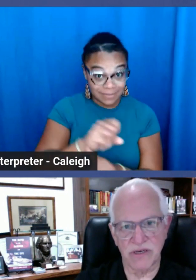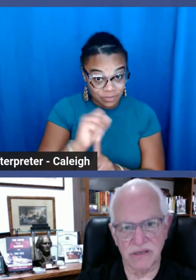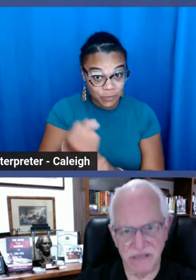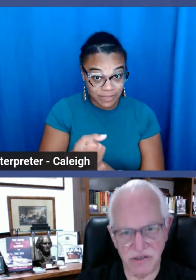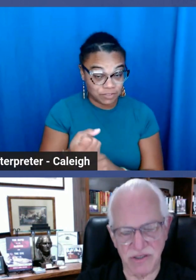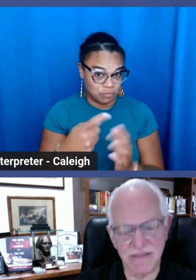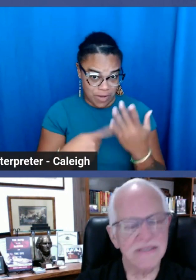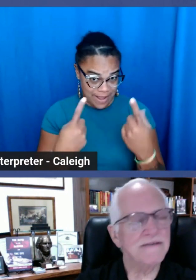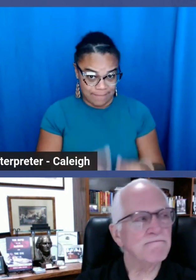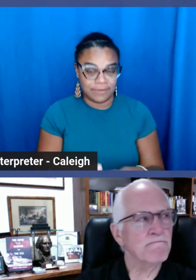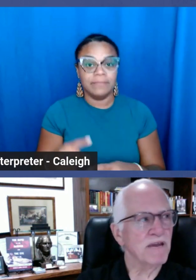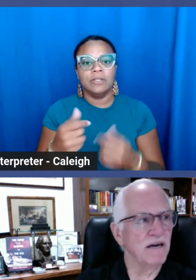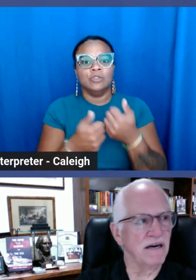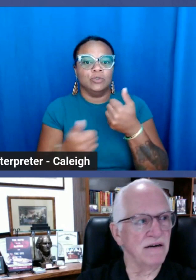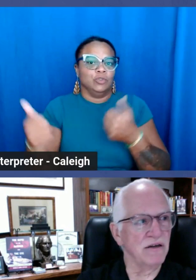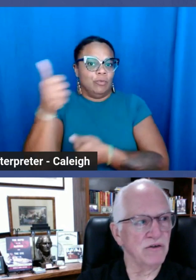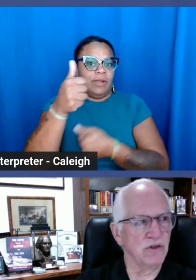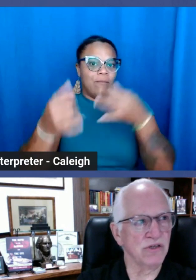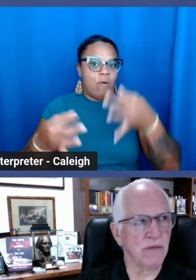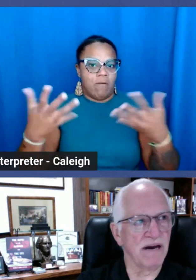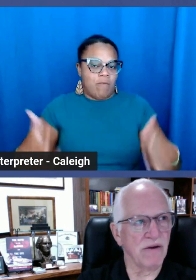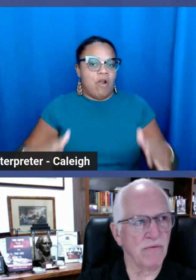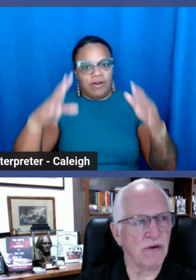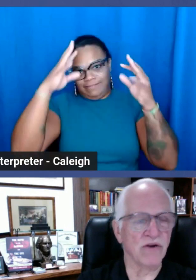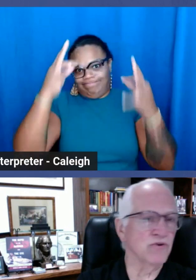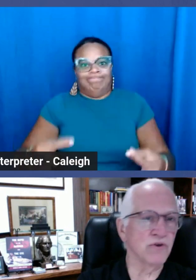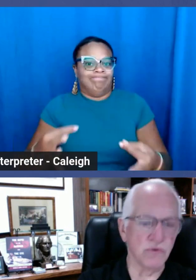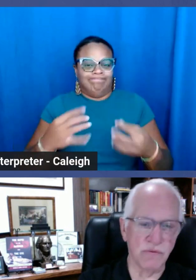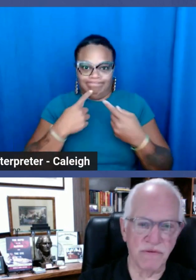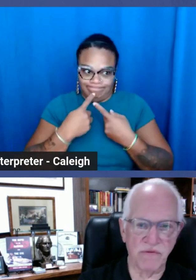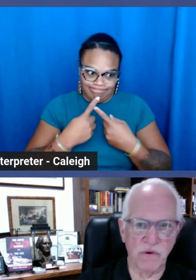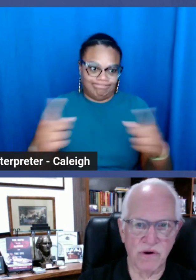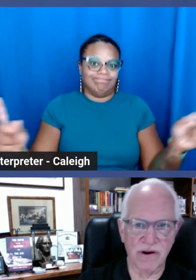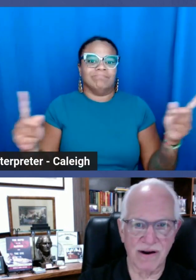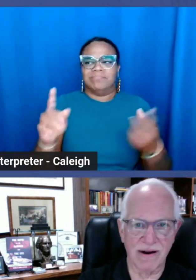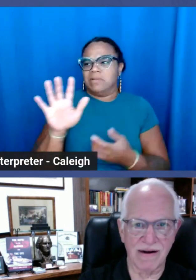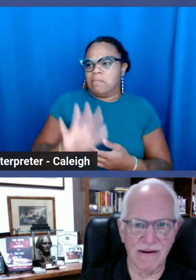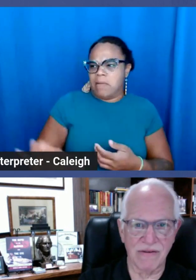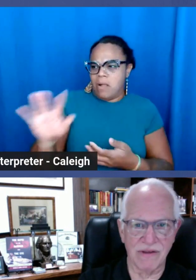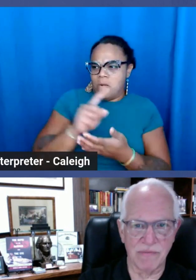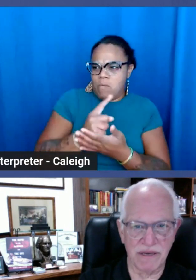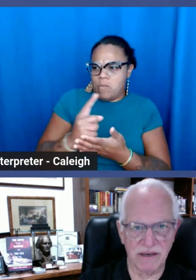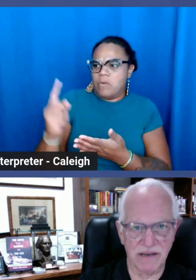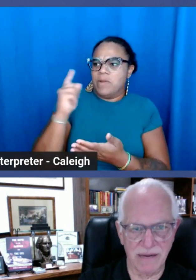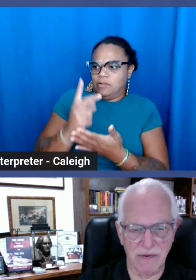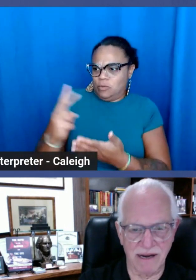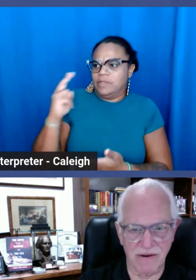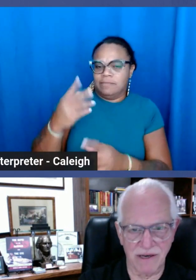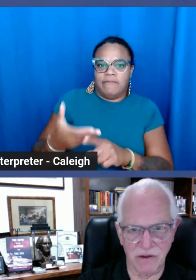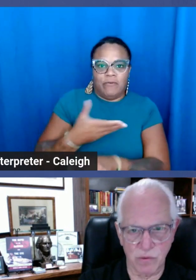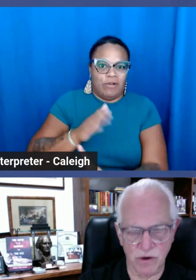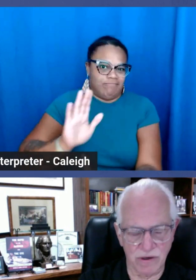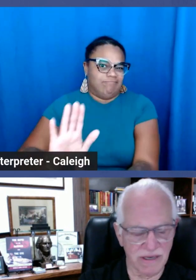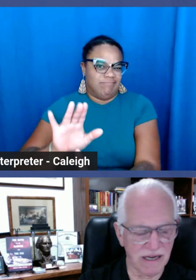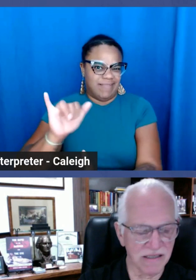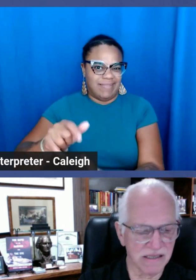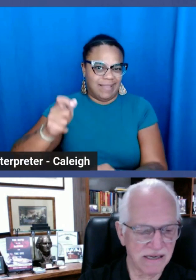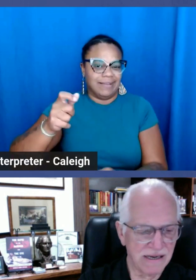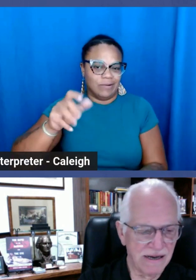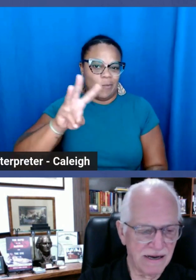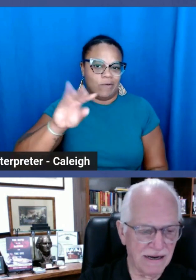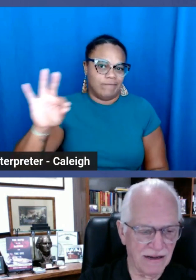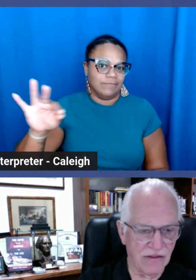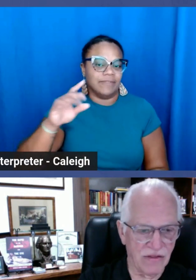issued a decision just about a week or two before the opinion came down in the Woodhull